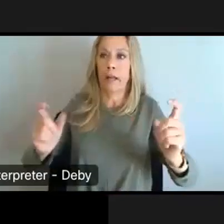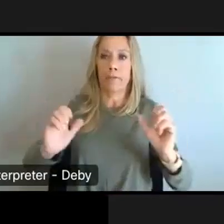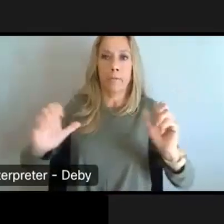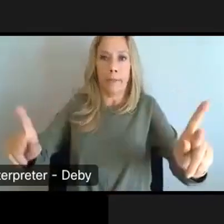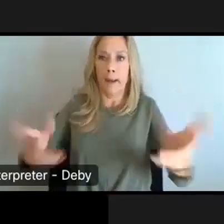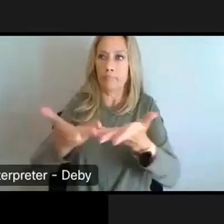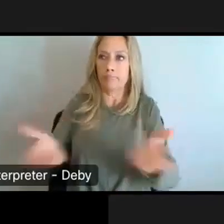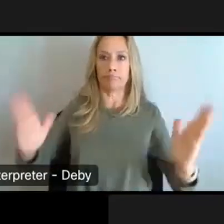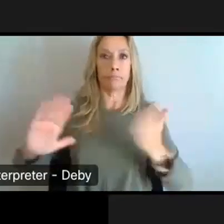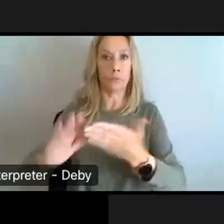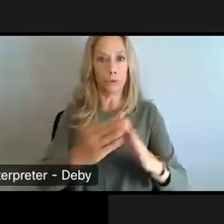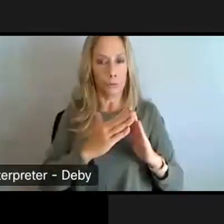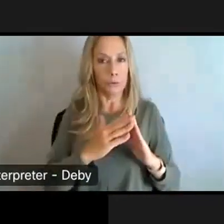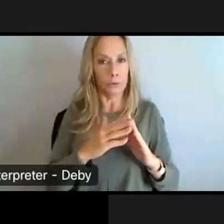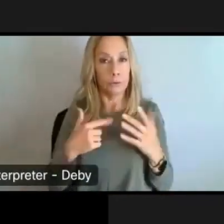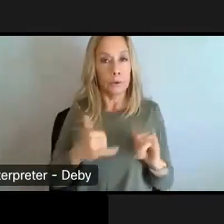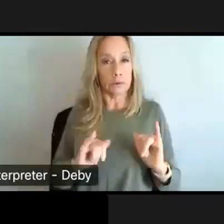still remember those dark days.